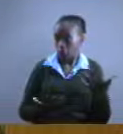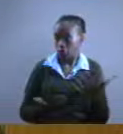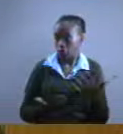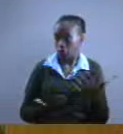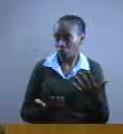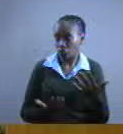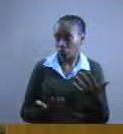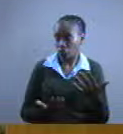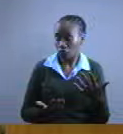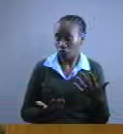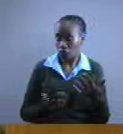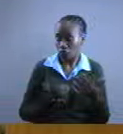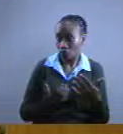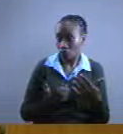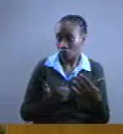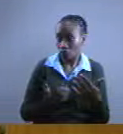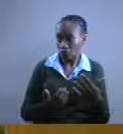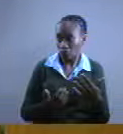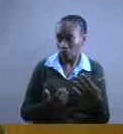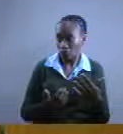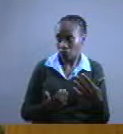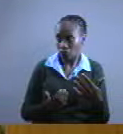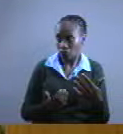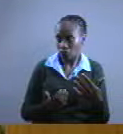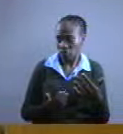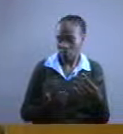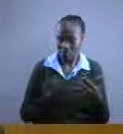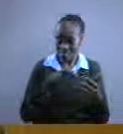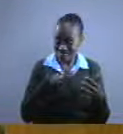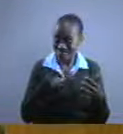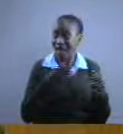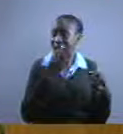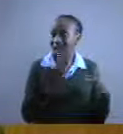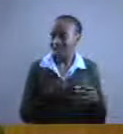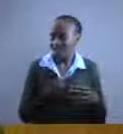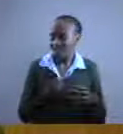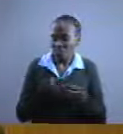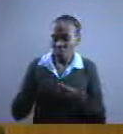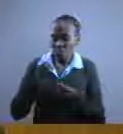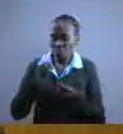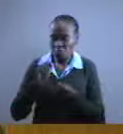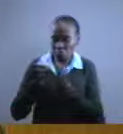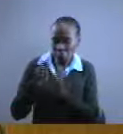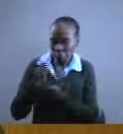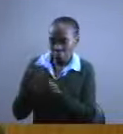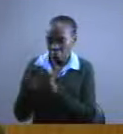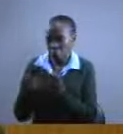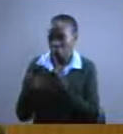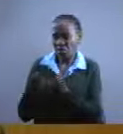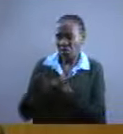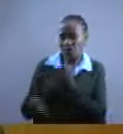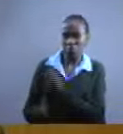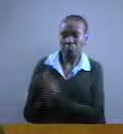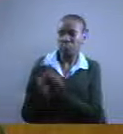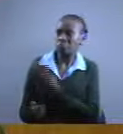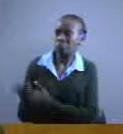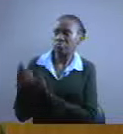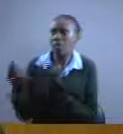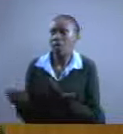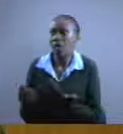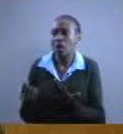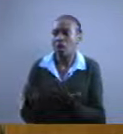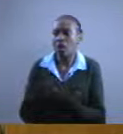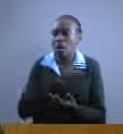reason was that if you look at the 10th schedule, it was containing some ambiguousness and unintended outcomes in terms of